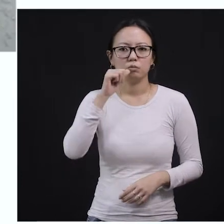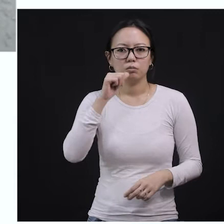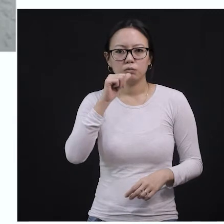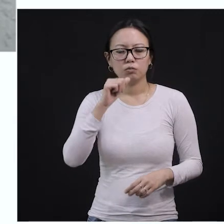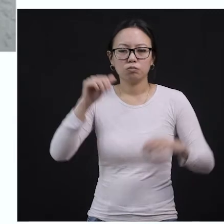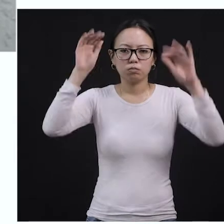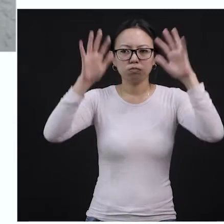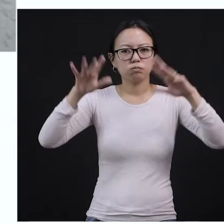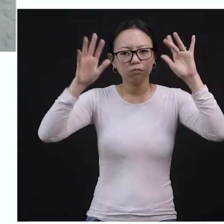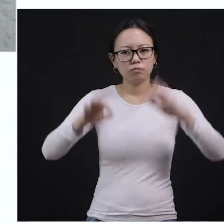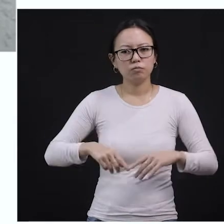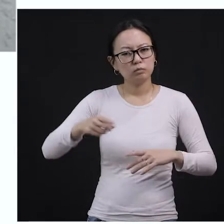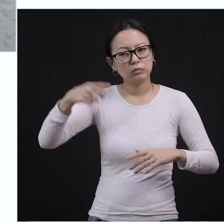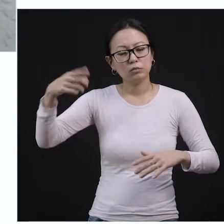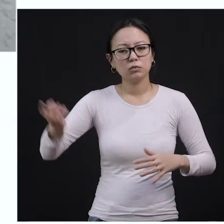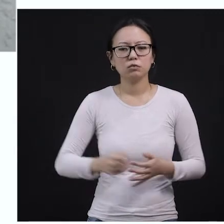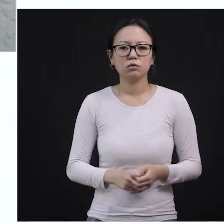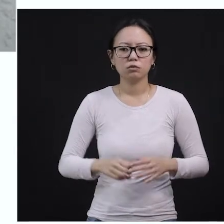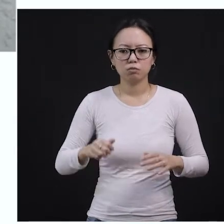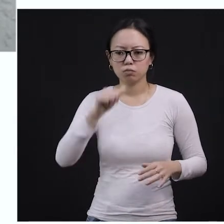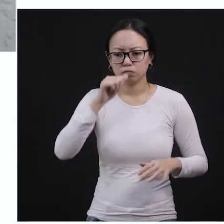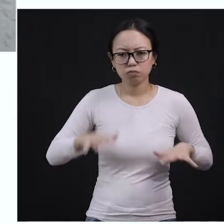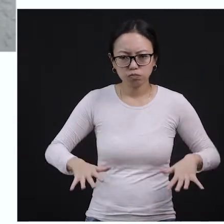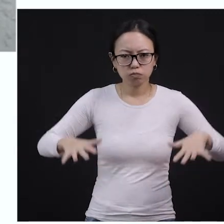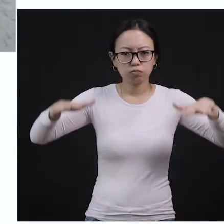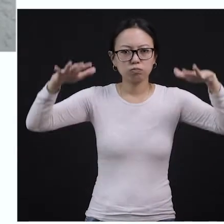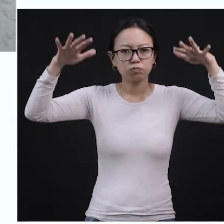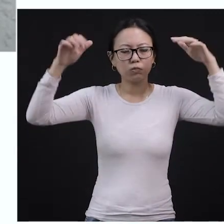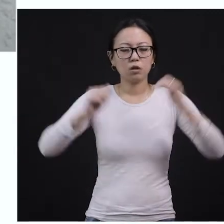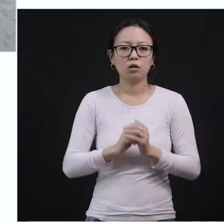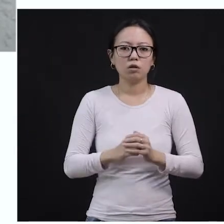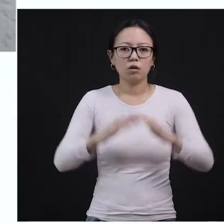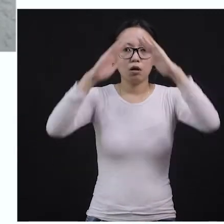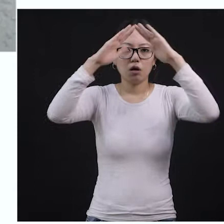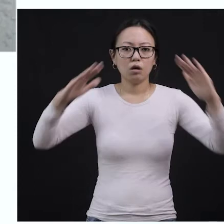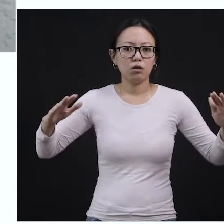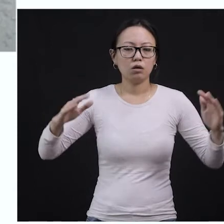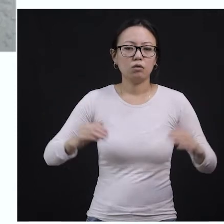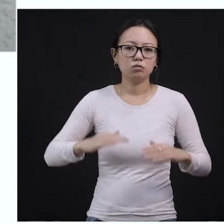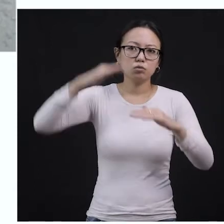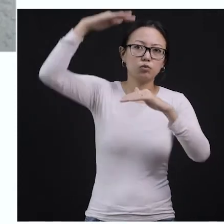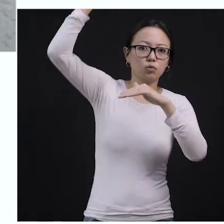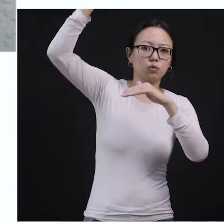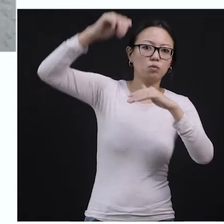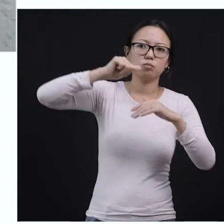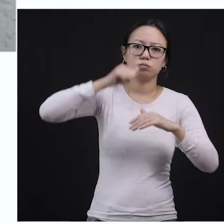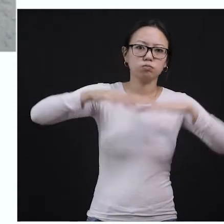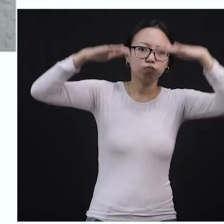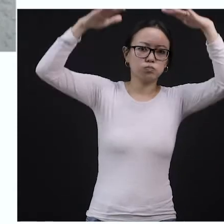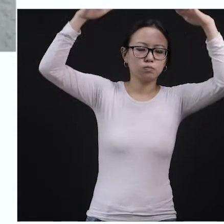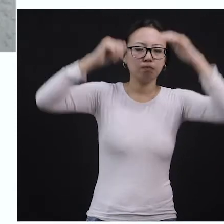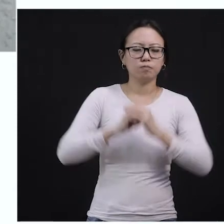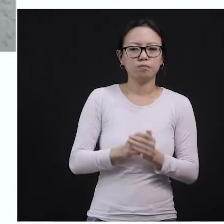the water level rises up, okay, and then it covers up even the houses, and people